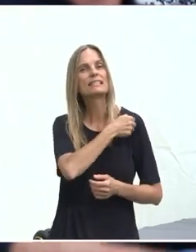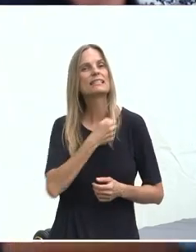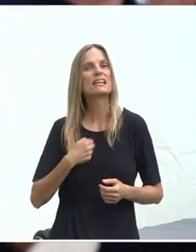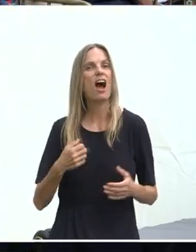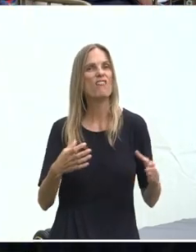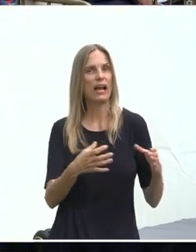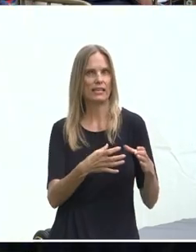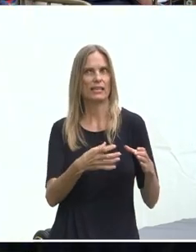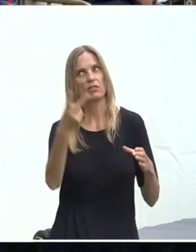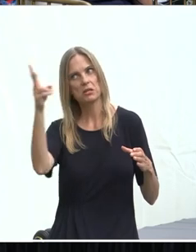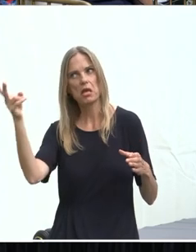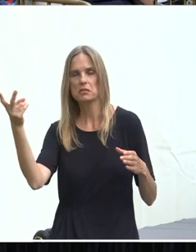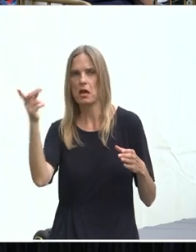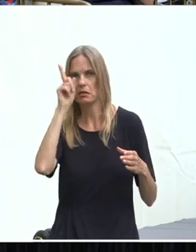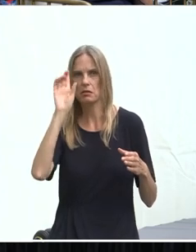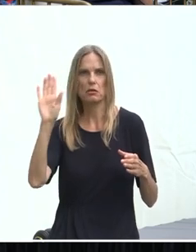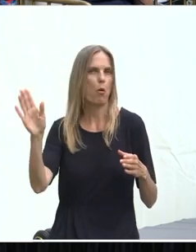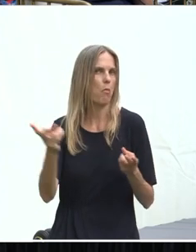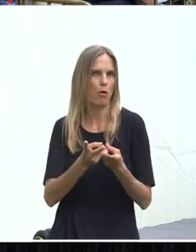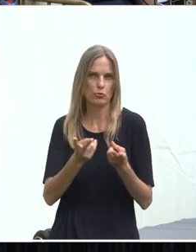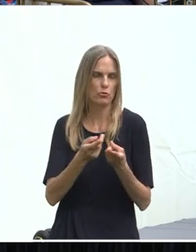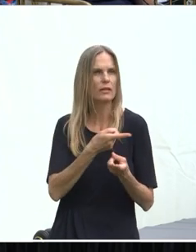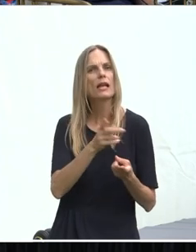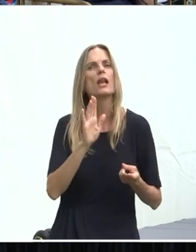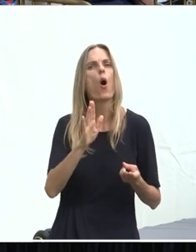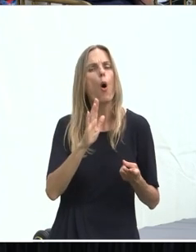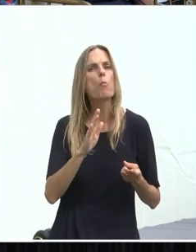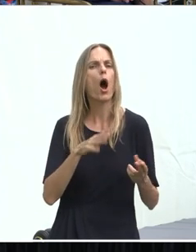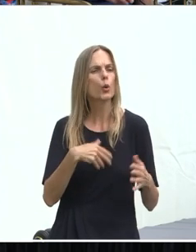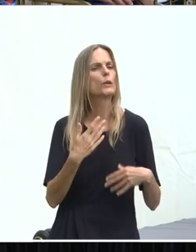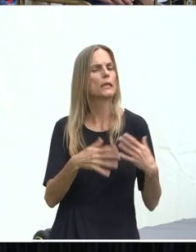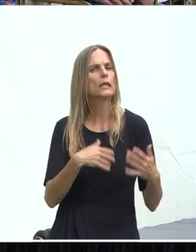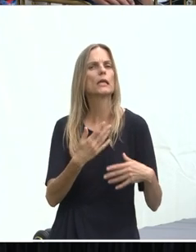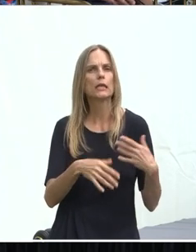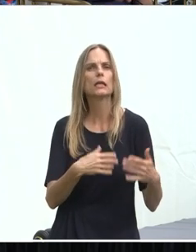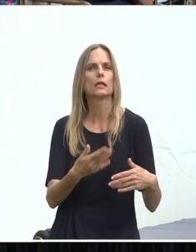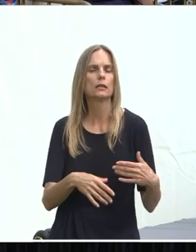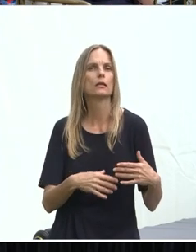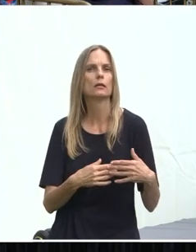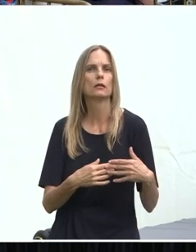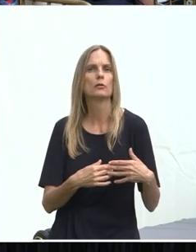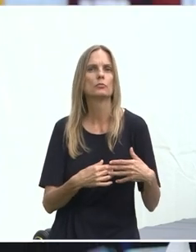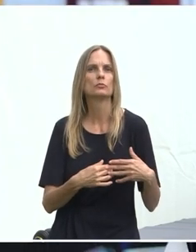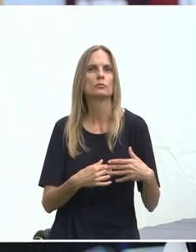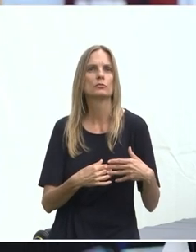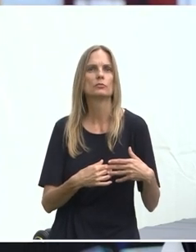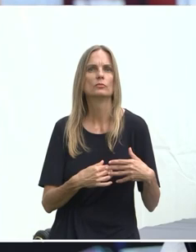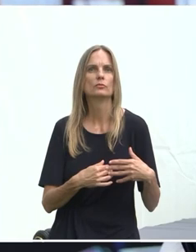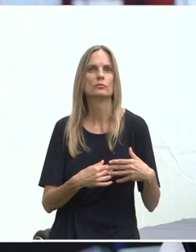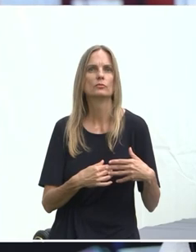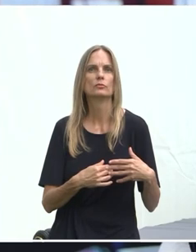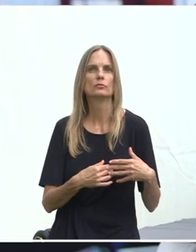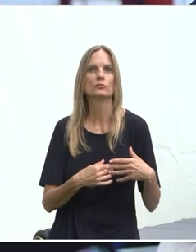as many other armed forces, has like a routine for debriefing after going on a tour. So there